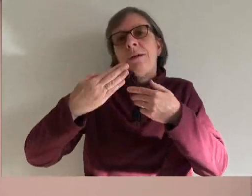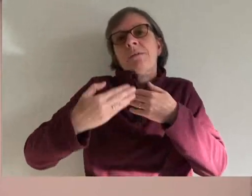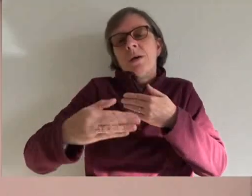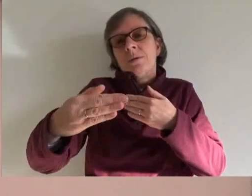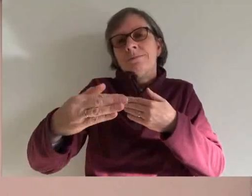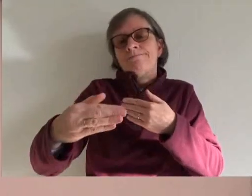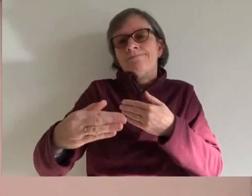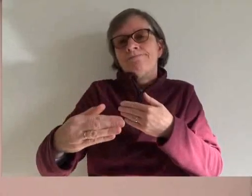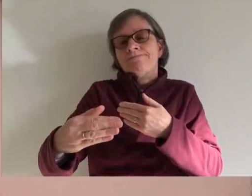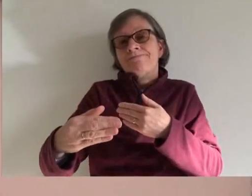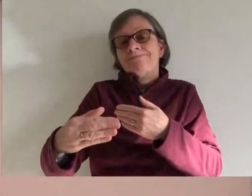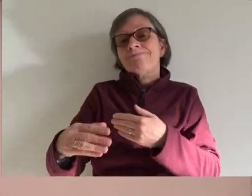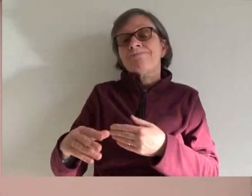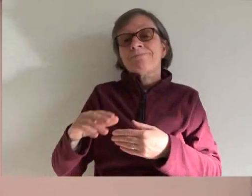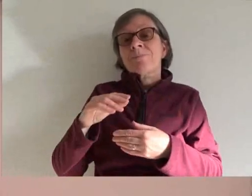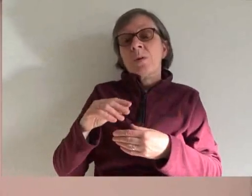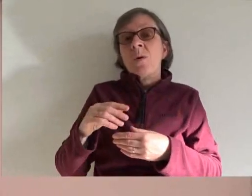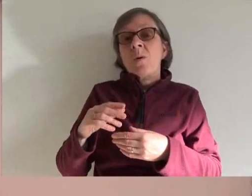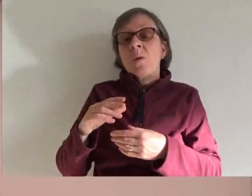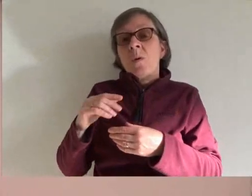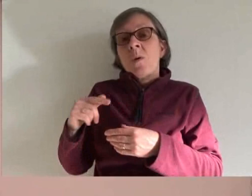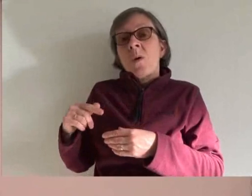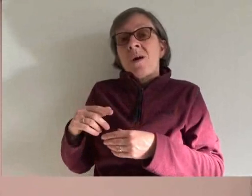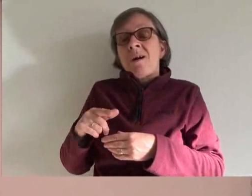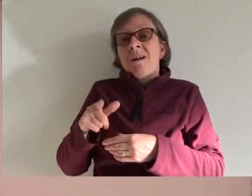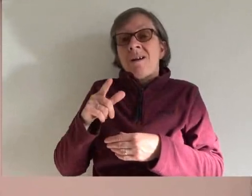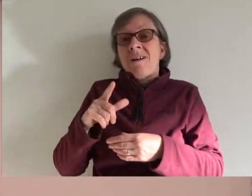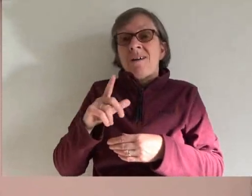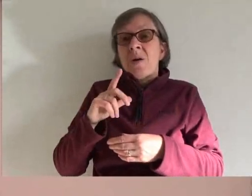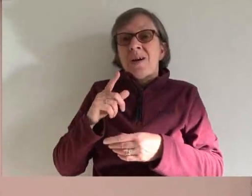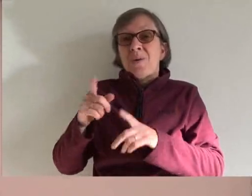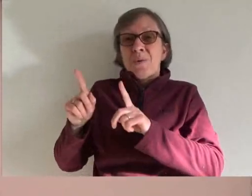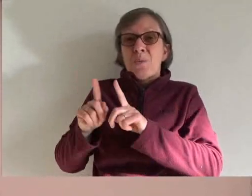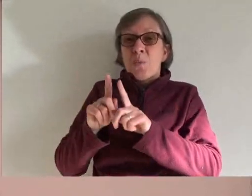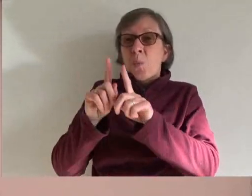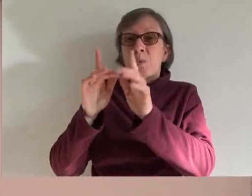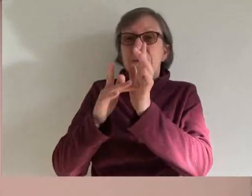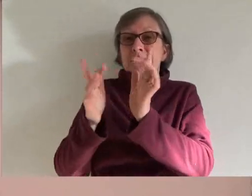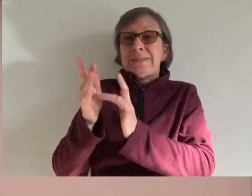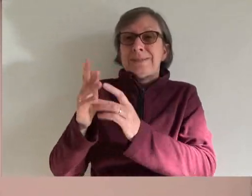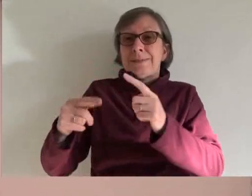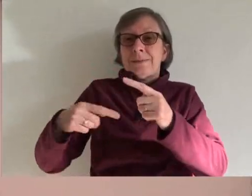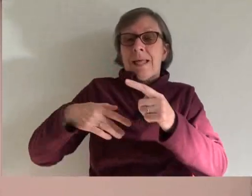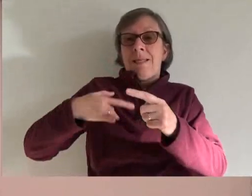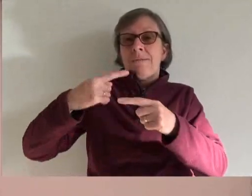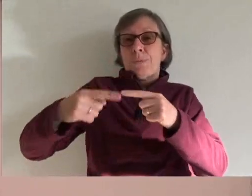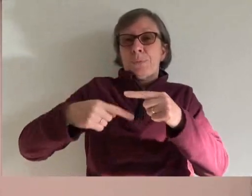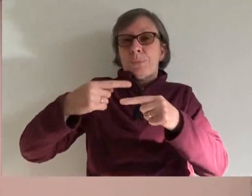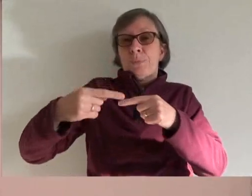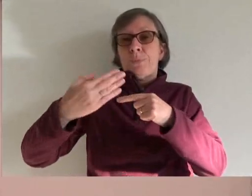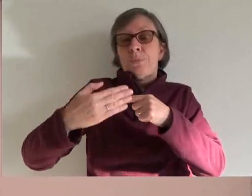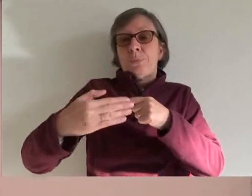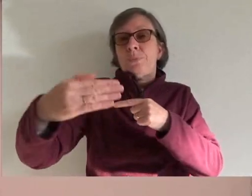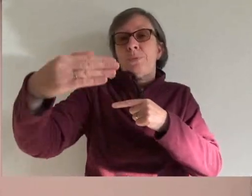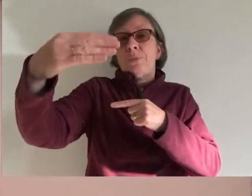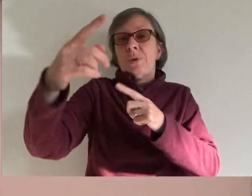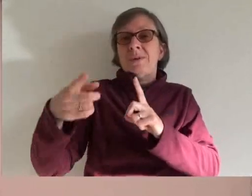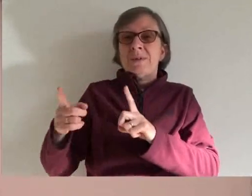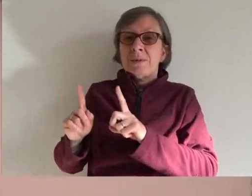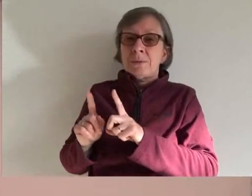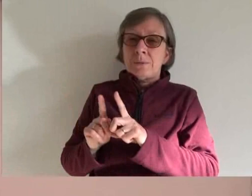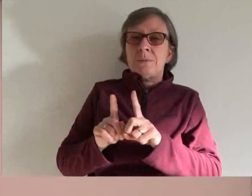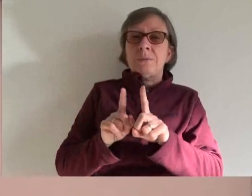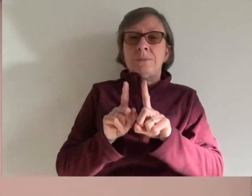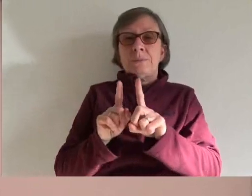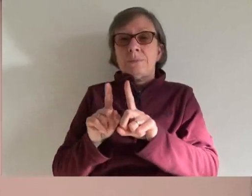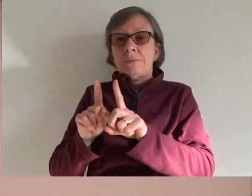walk in the light, to walk as Jesus, will live forever. It's a journey, a pilgrimage that we're